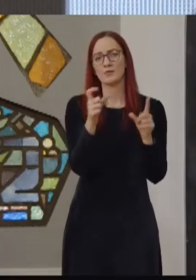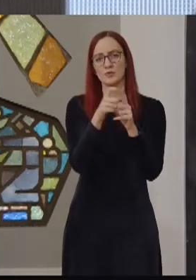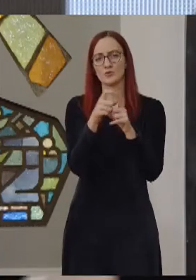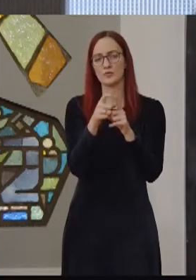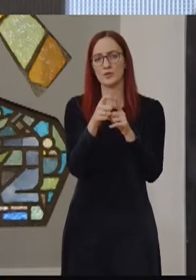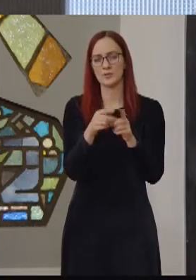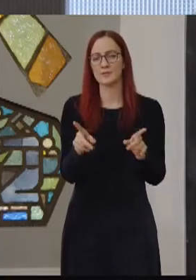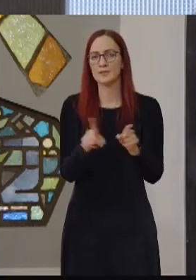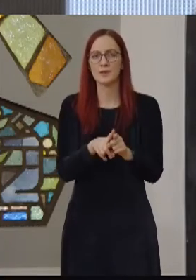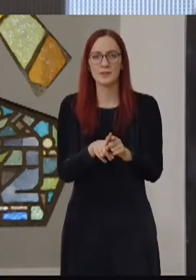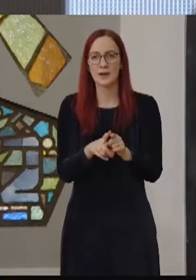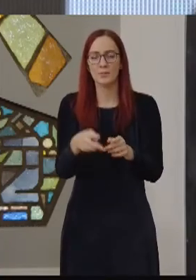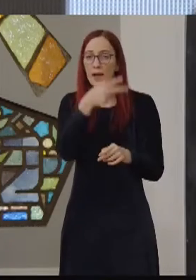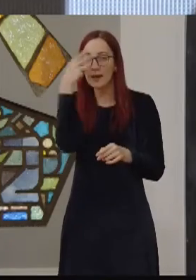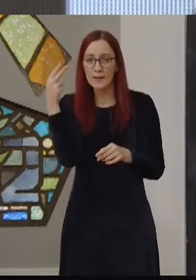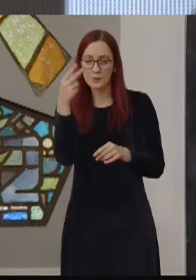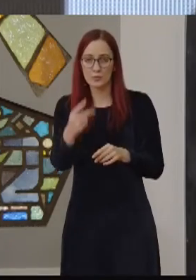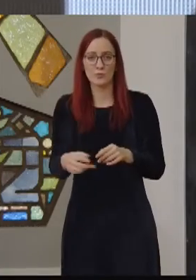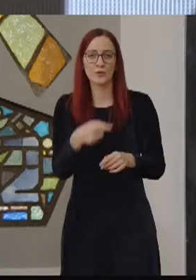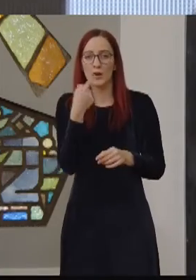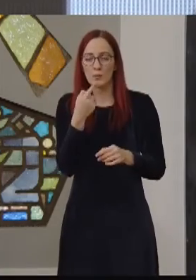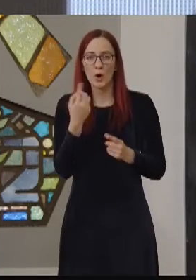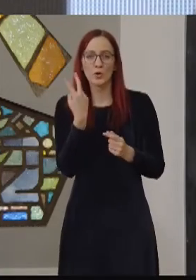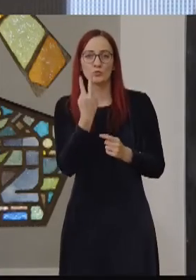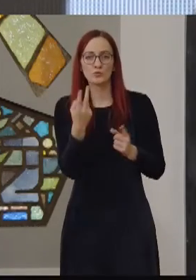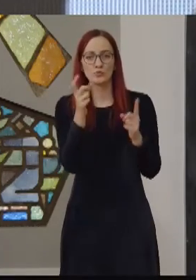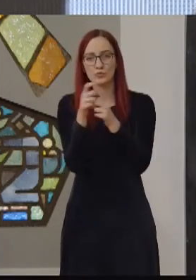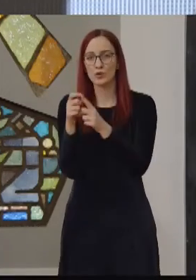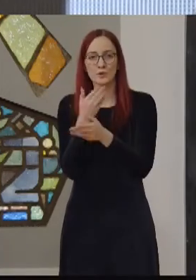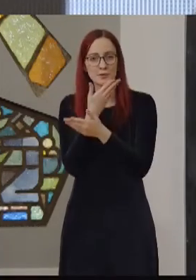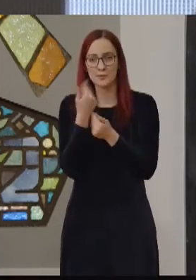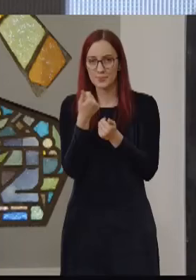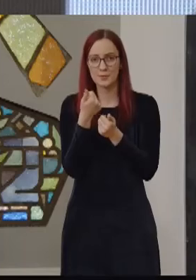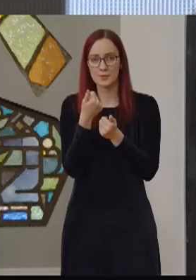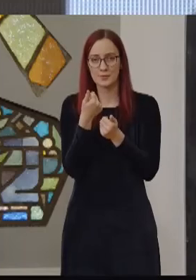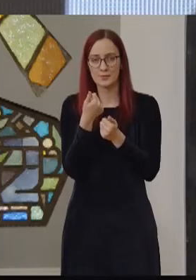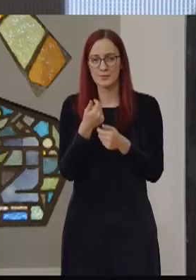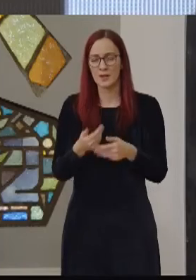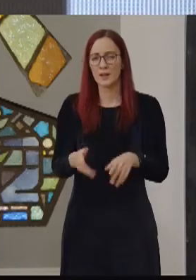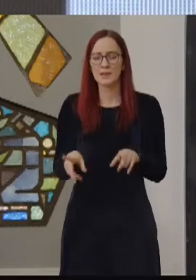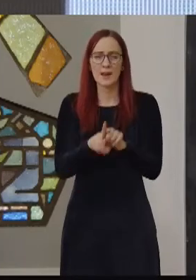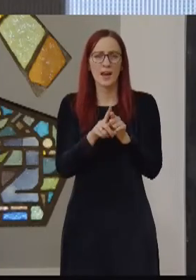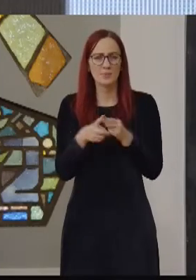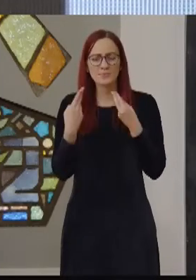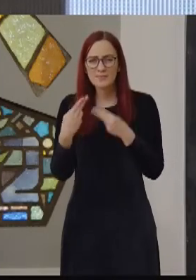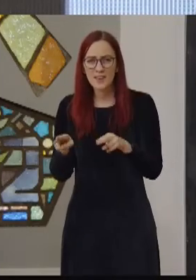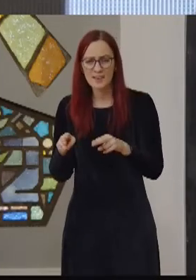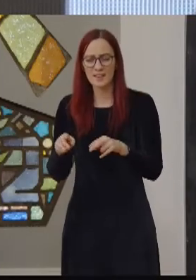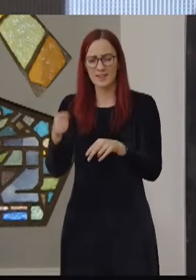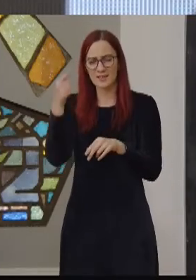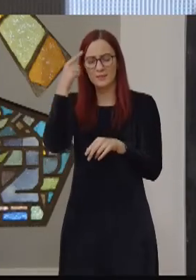synonyms. In the Lithuanian language, we do not have two words for sex and gender, and we should